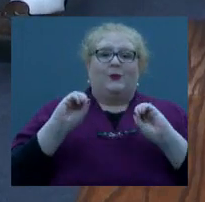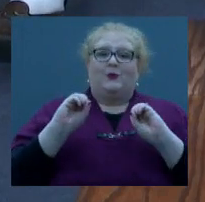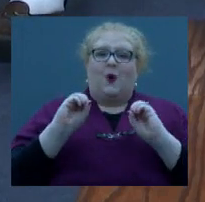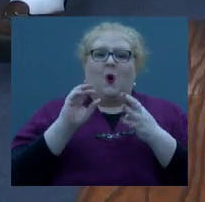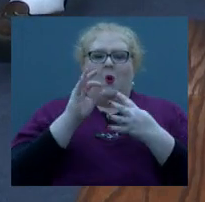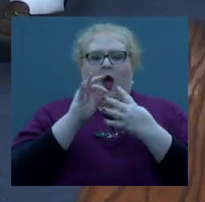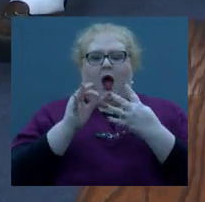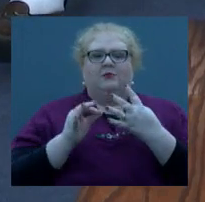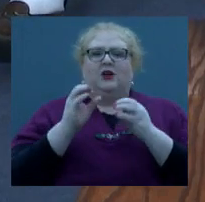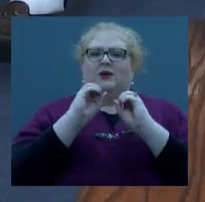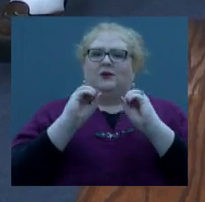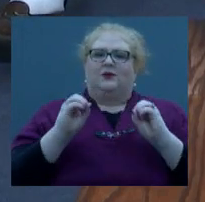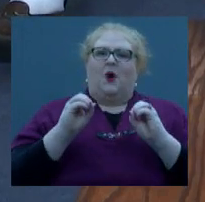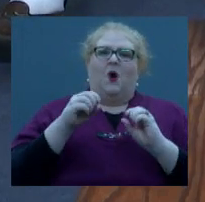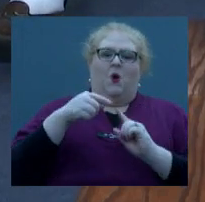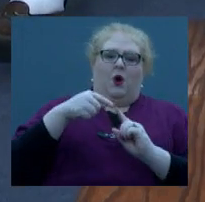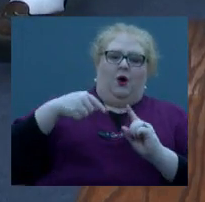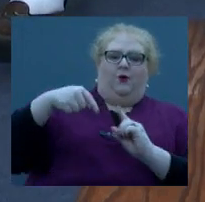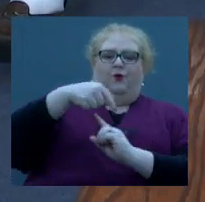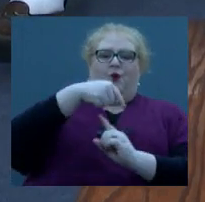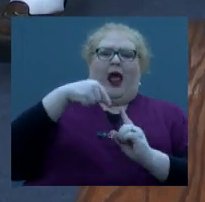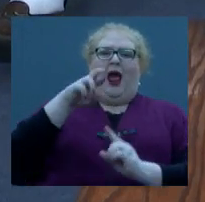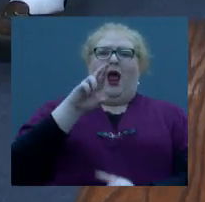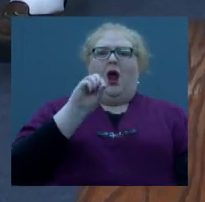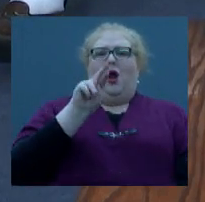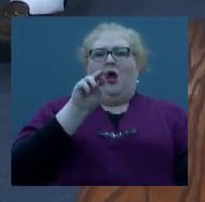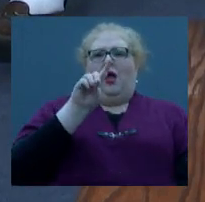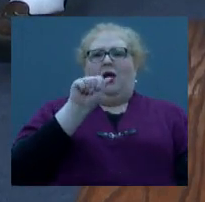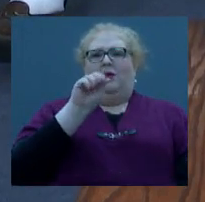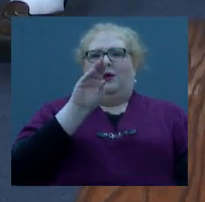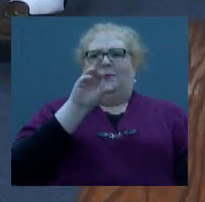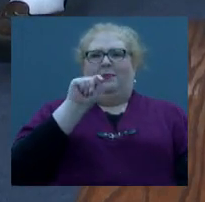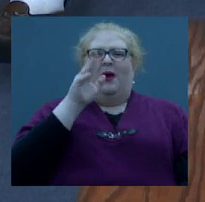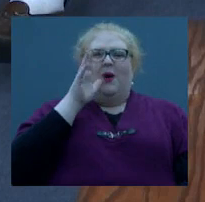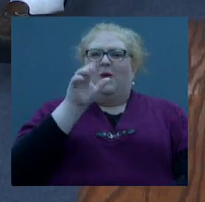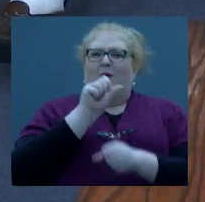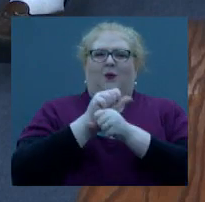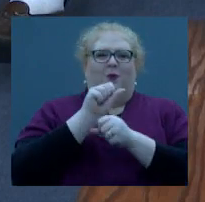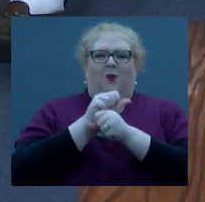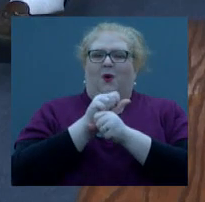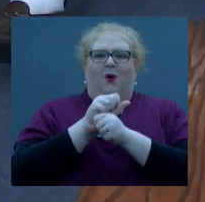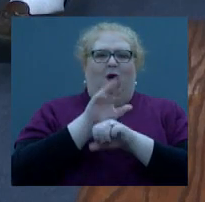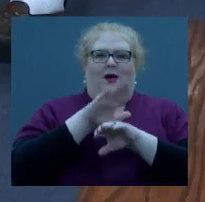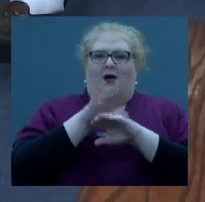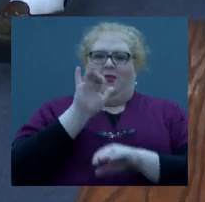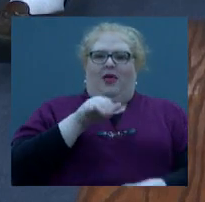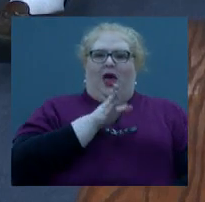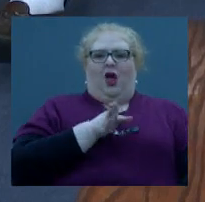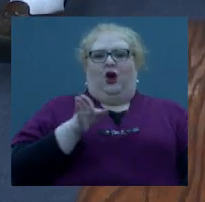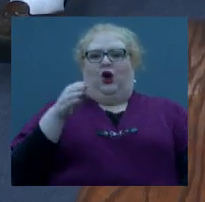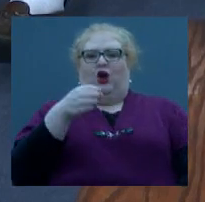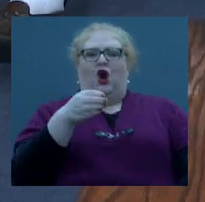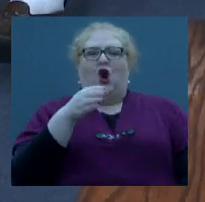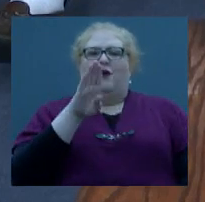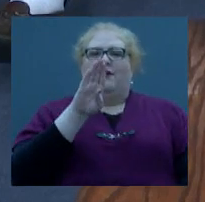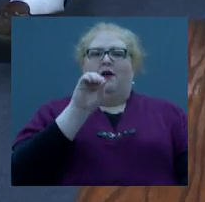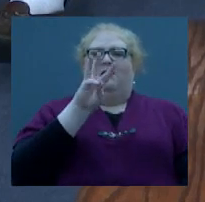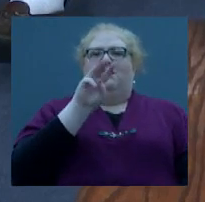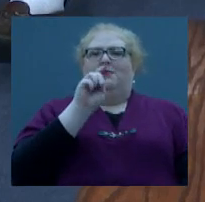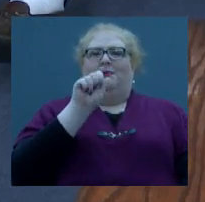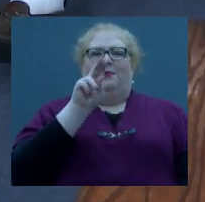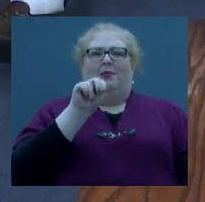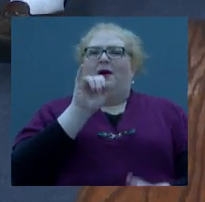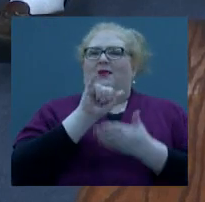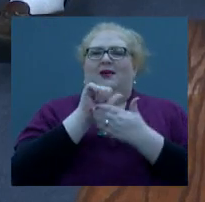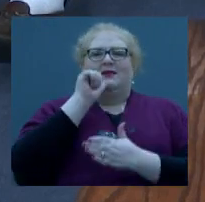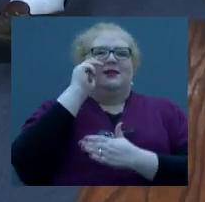option, no way a roundabout would ever work in that curve. You're going down a curve on Bowman, and that's not a foreseeable